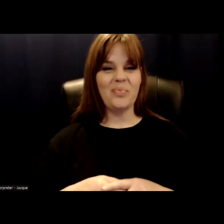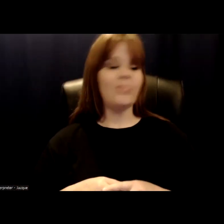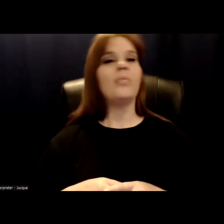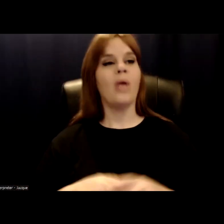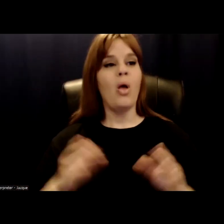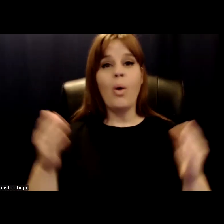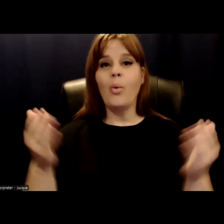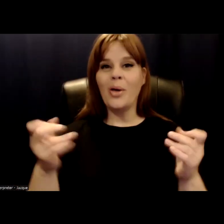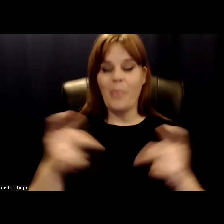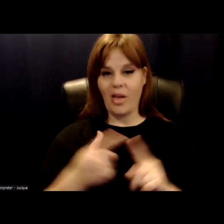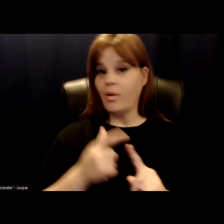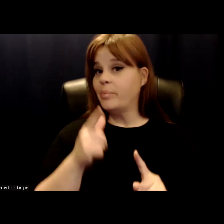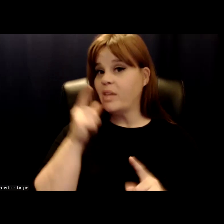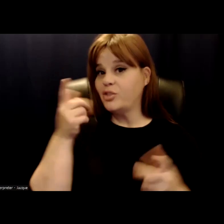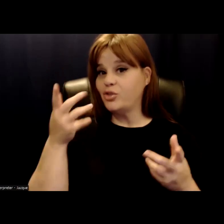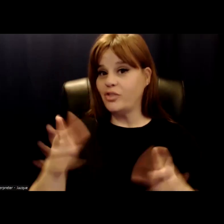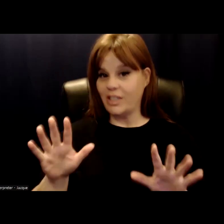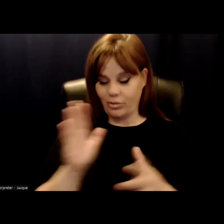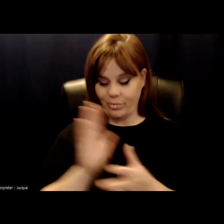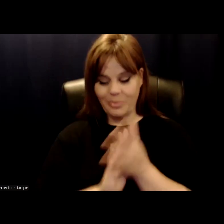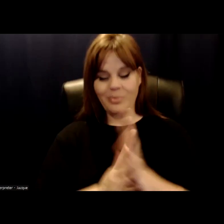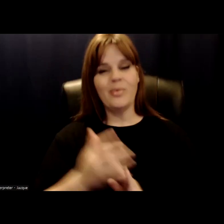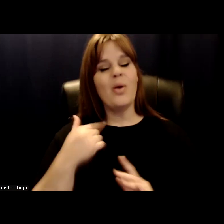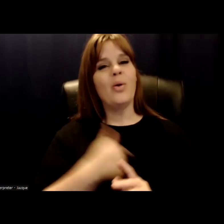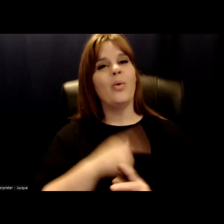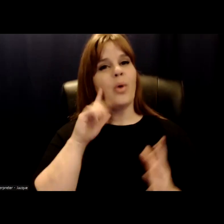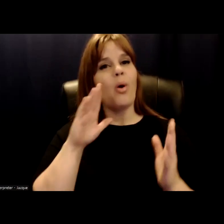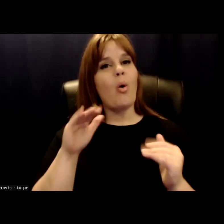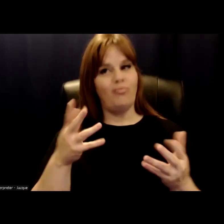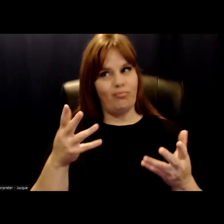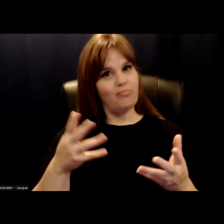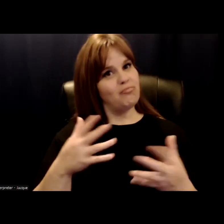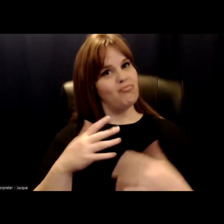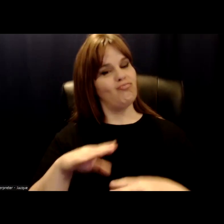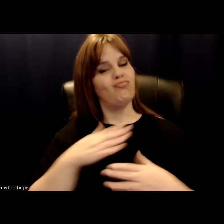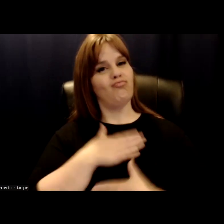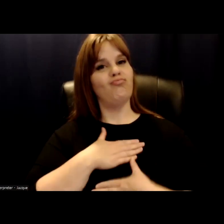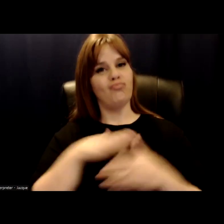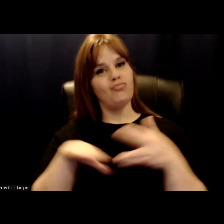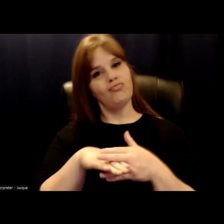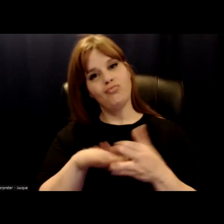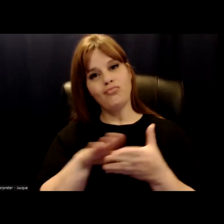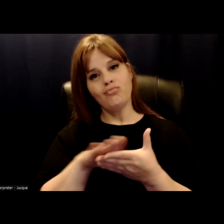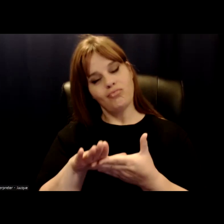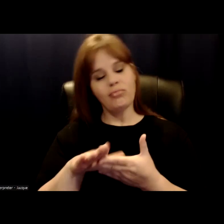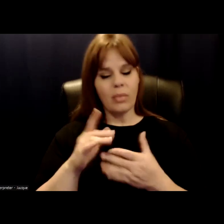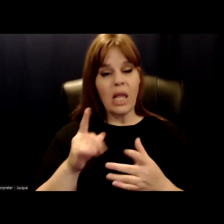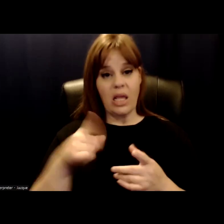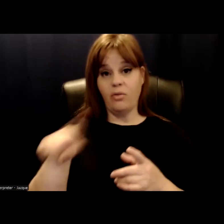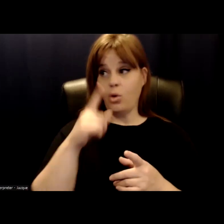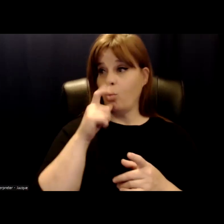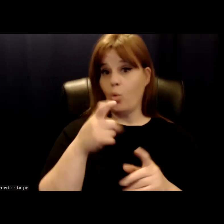Welcome back from lunch. We hope you had a nice break. And to those of you who are just joining us